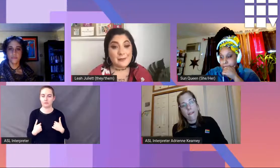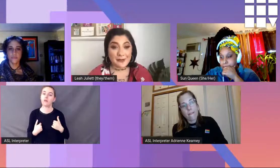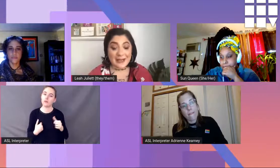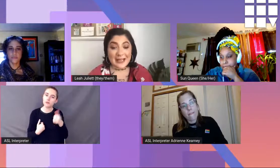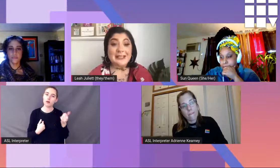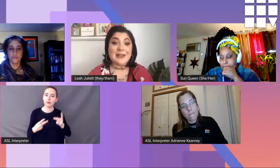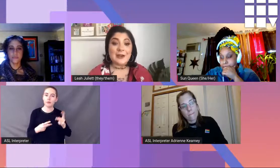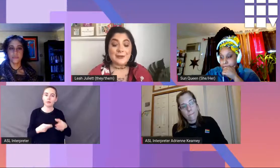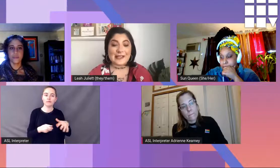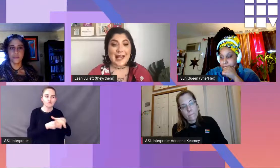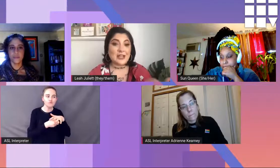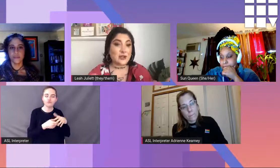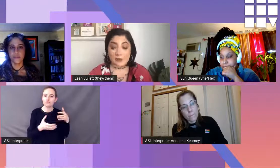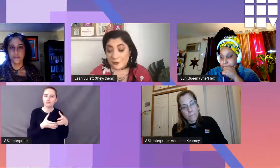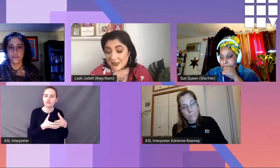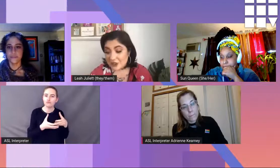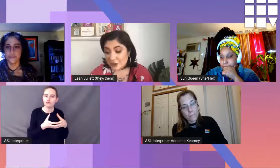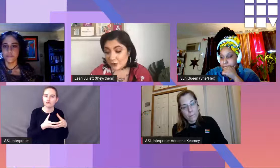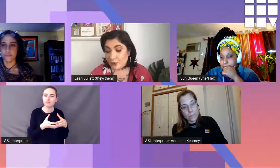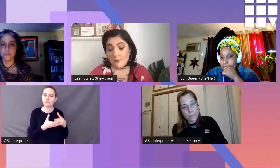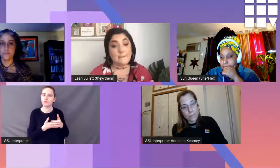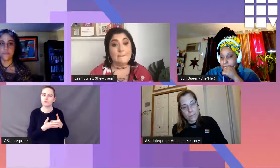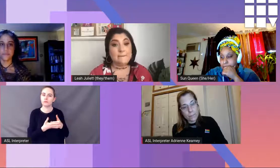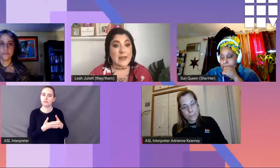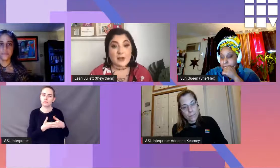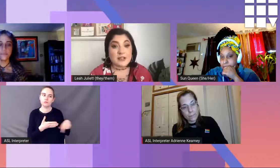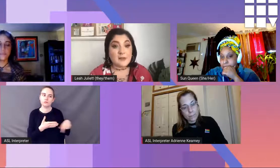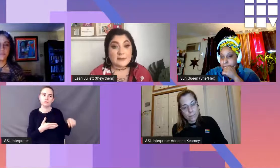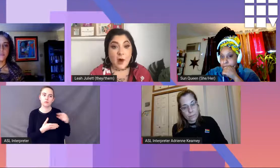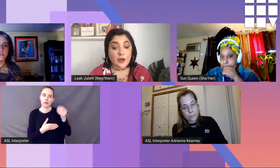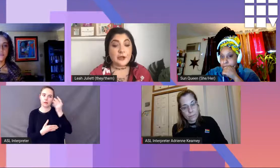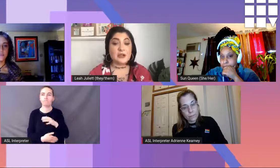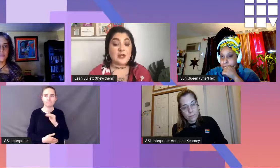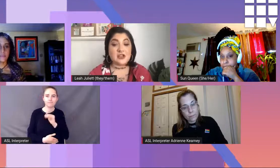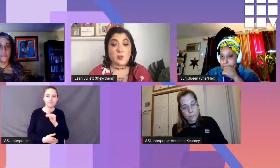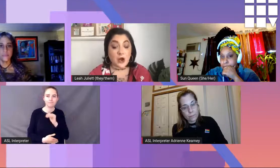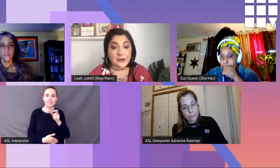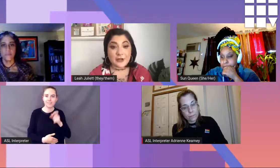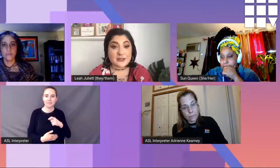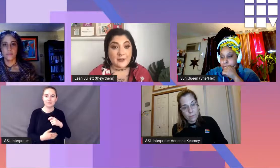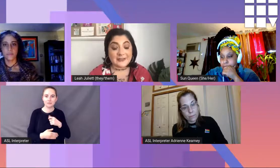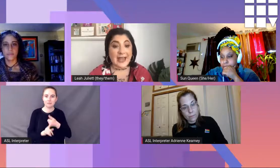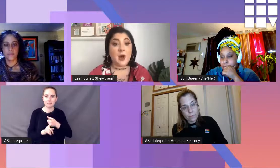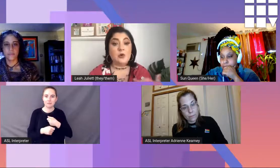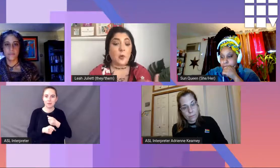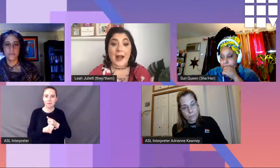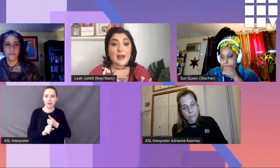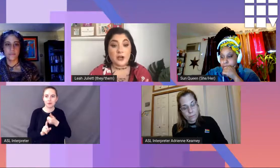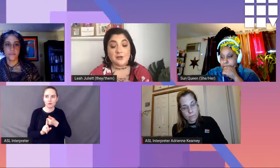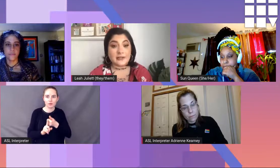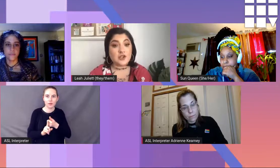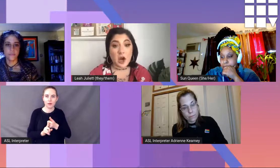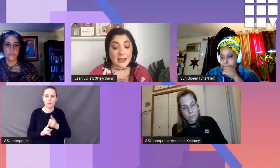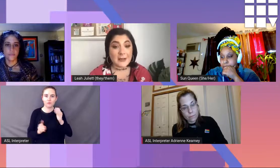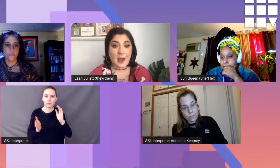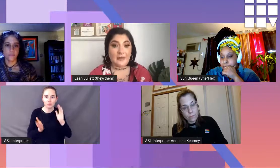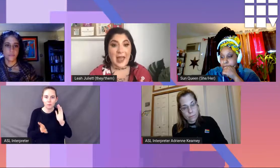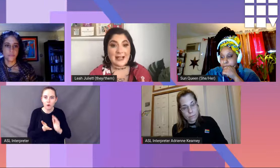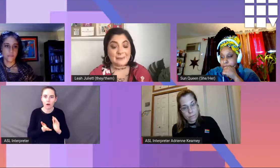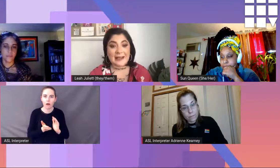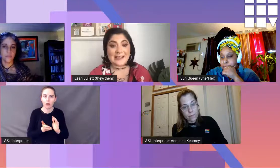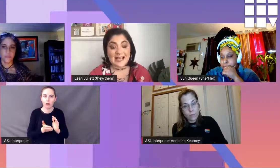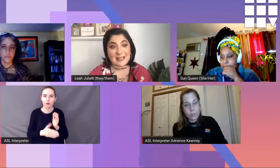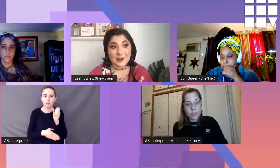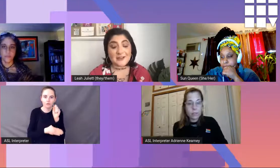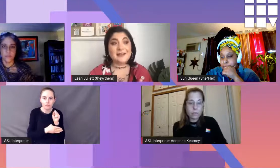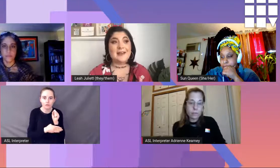my communities, who say, you need to make yourself smaller. You need to water yourself down. Why are you still talking about that?